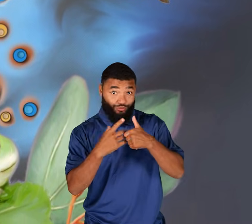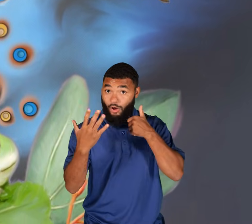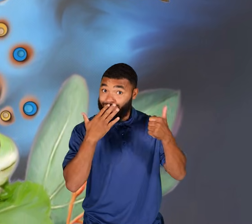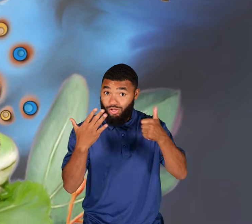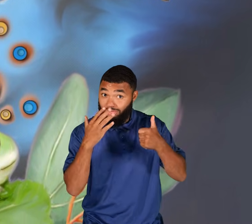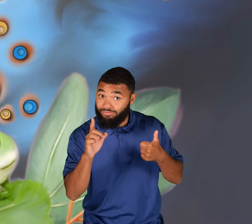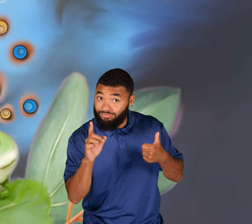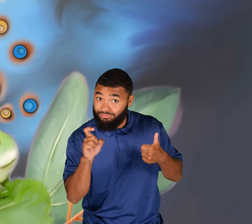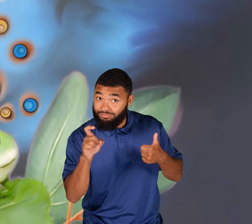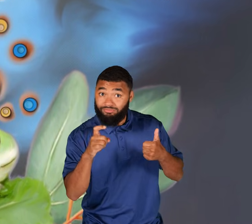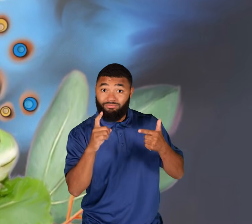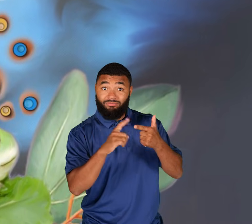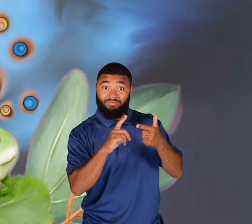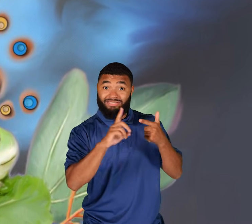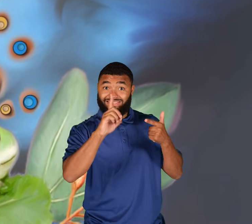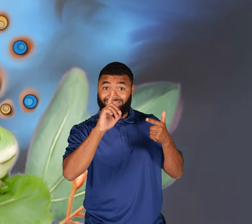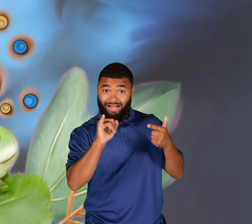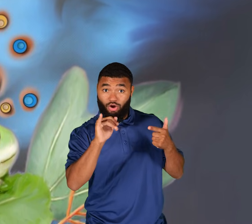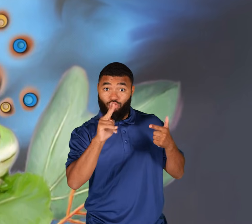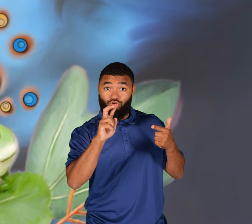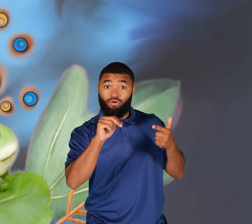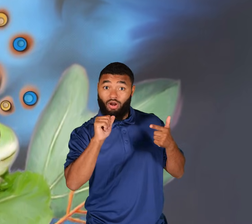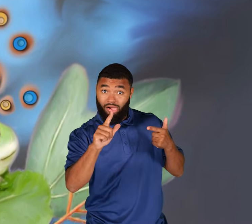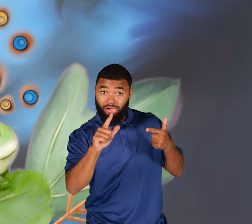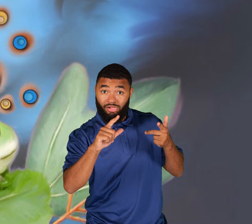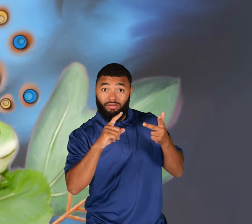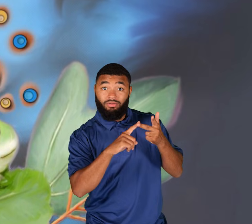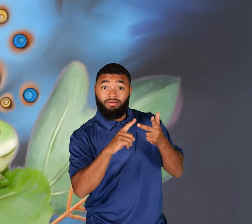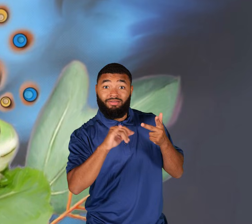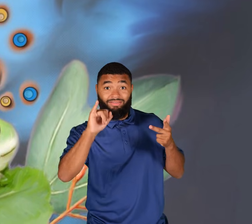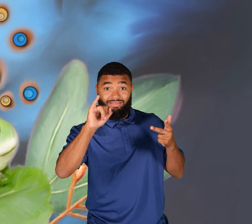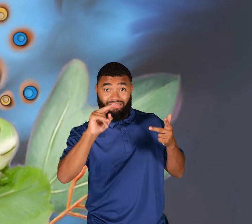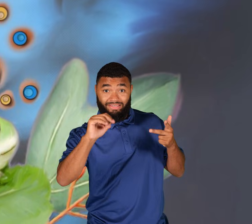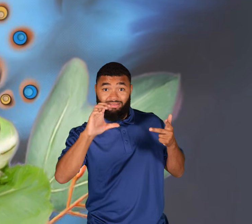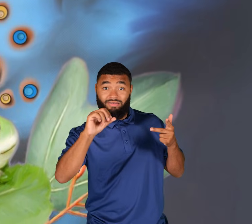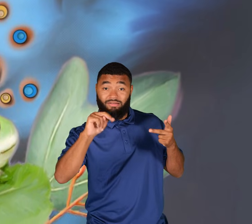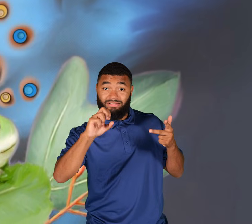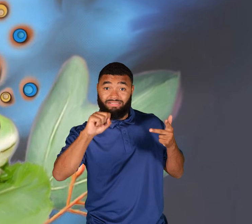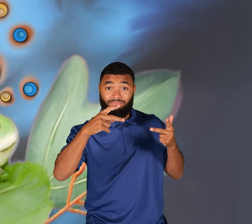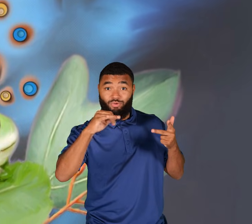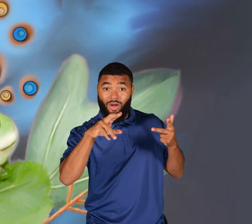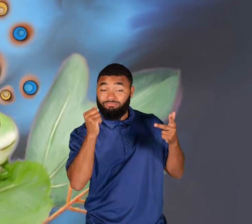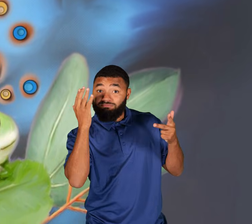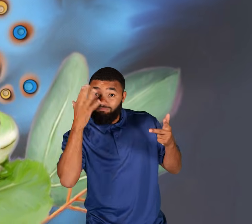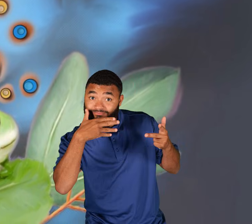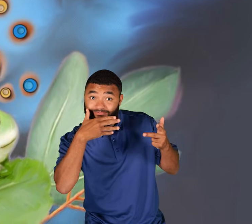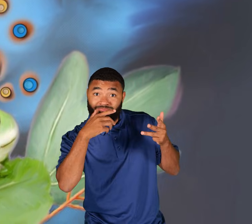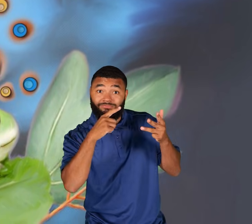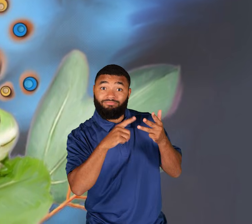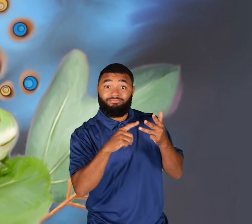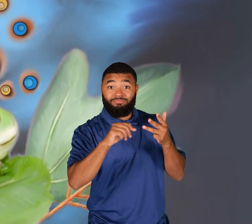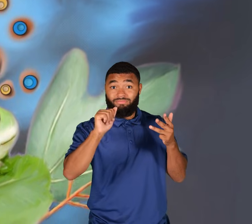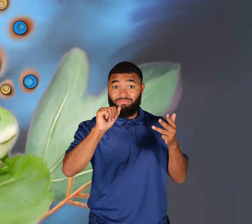A. Colorful. B. Diurnal. C. Inconspicuous. D.